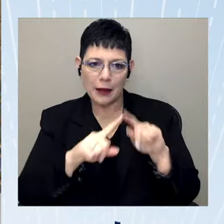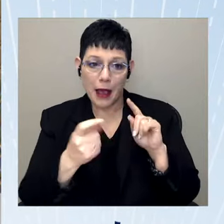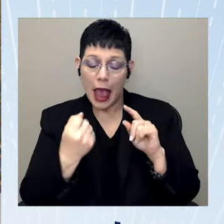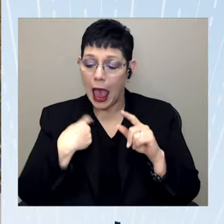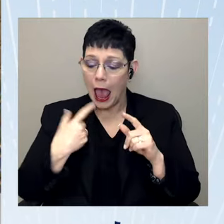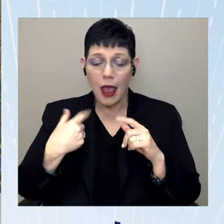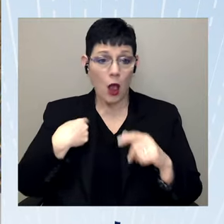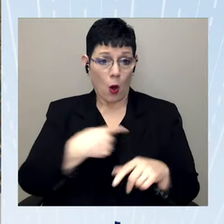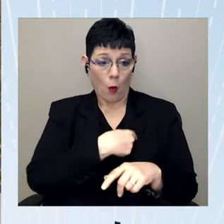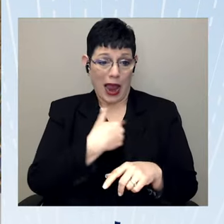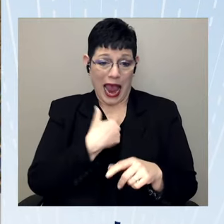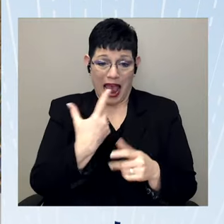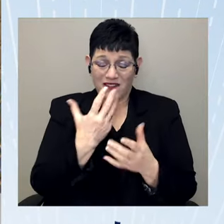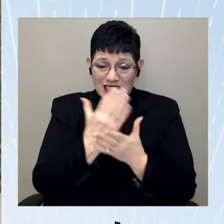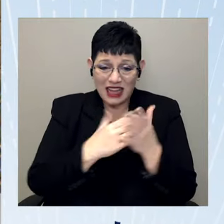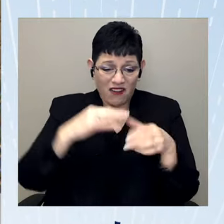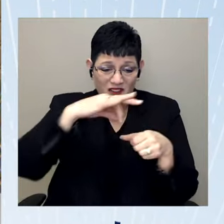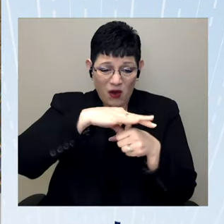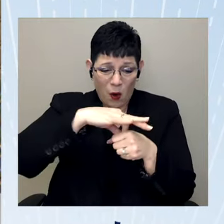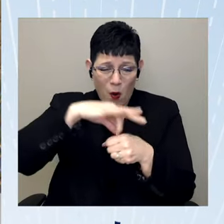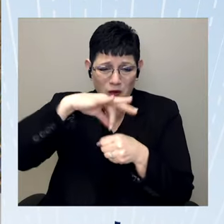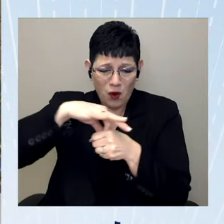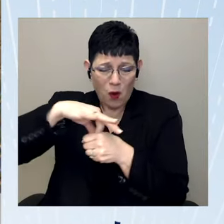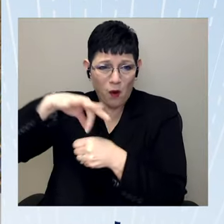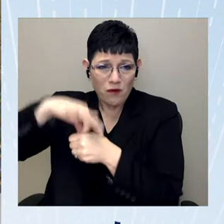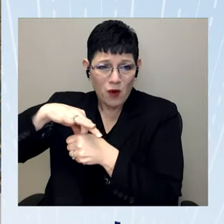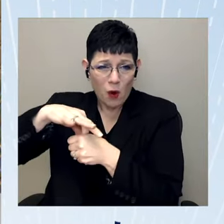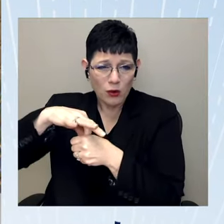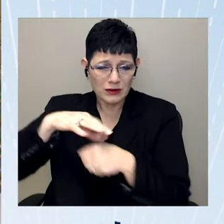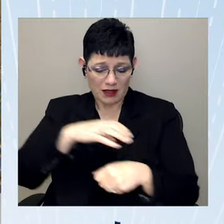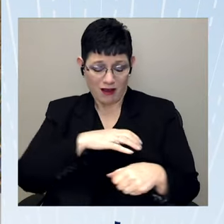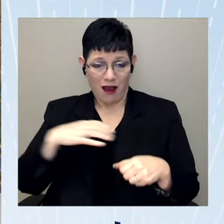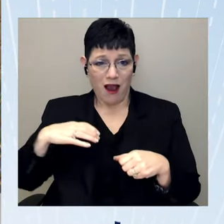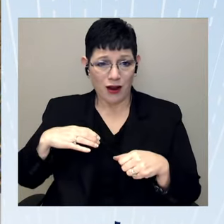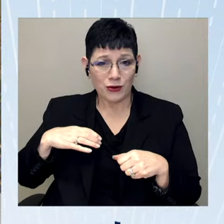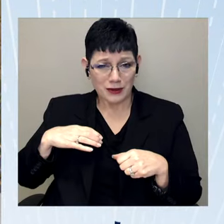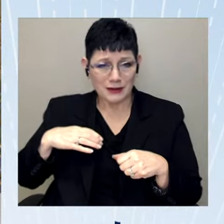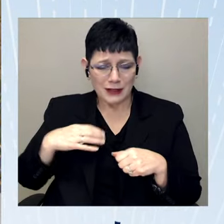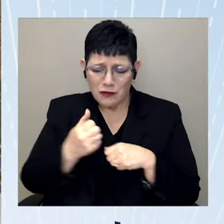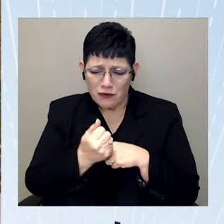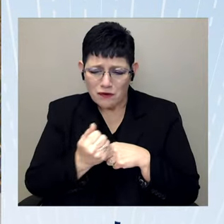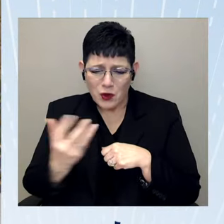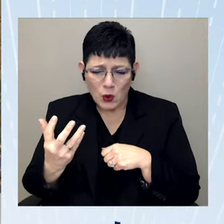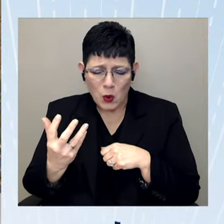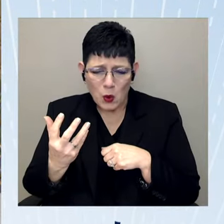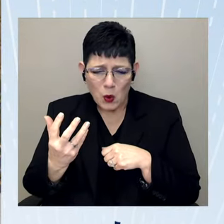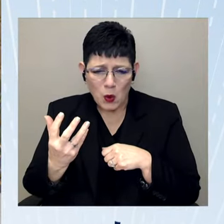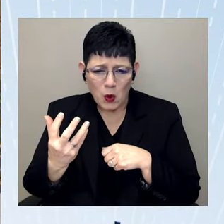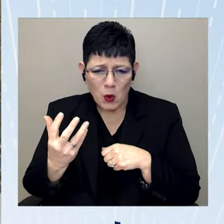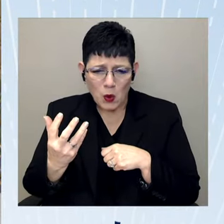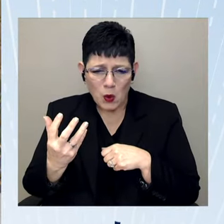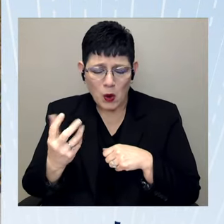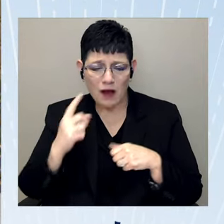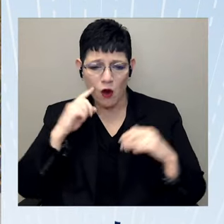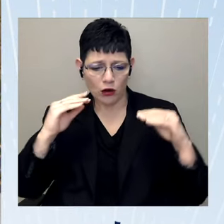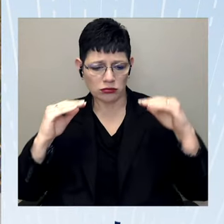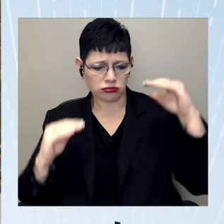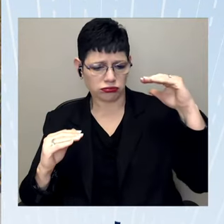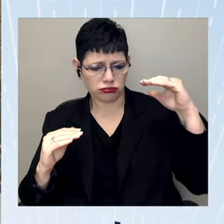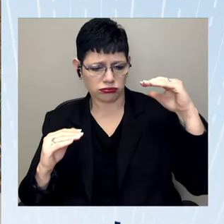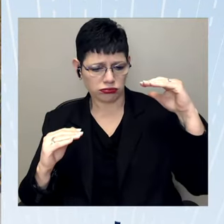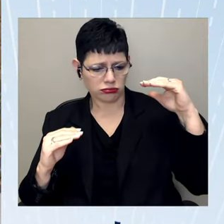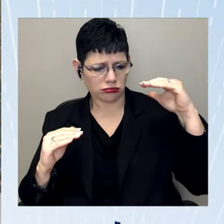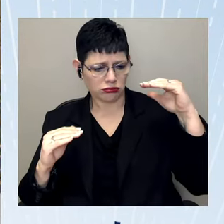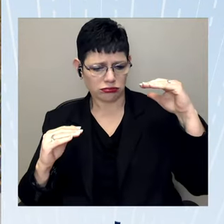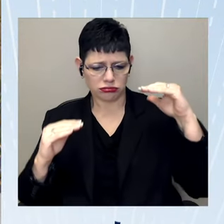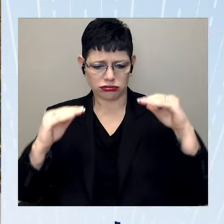Congress, just a few votes in the Congress between status quo and